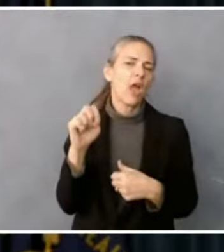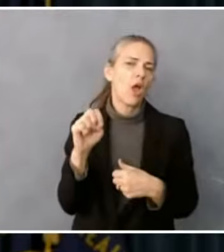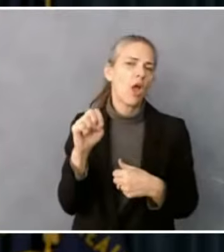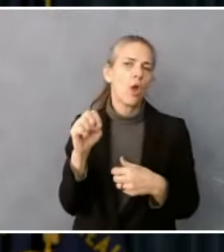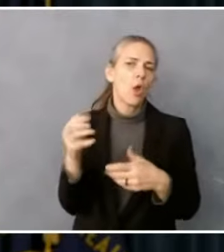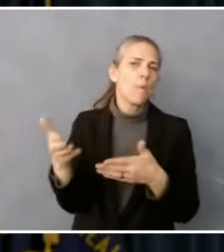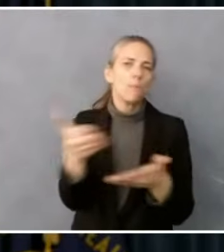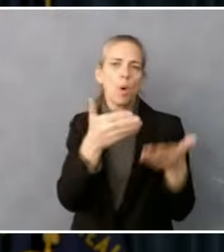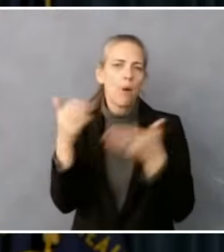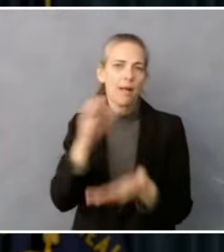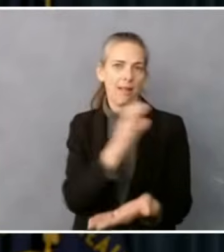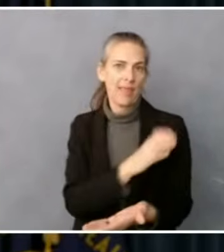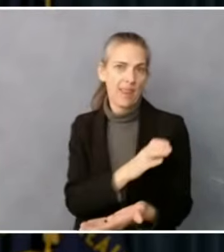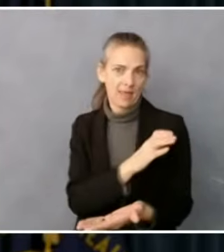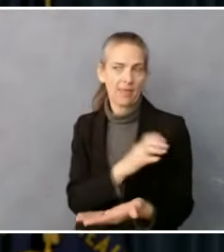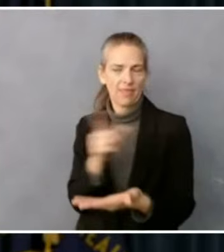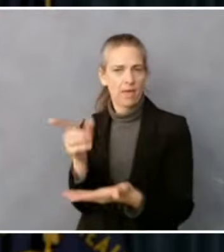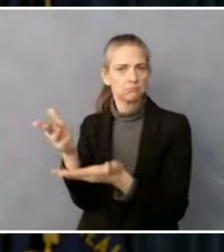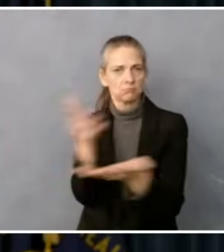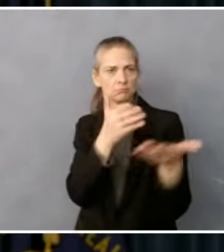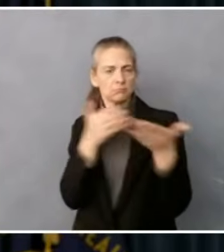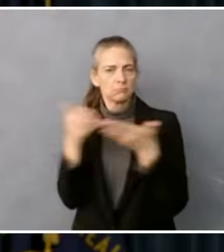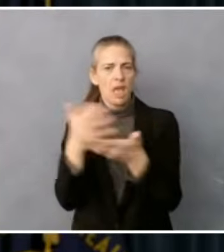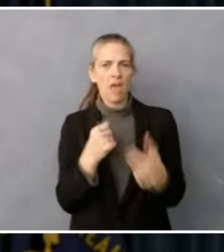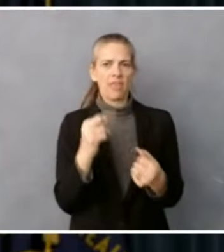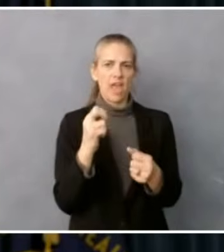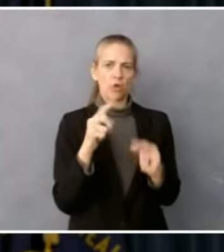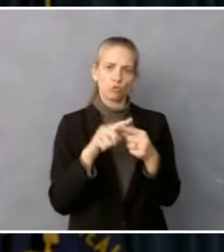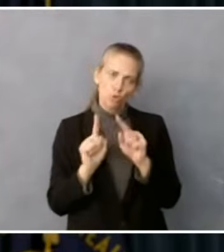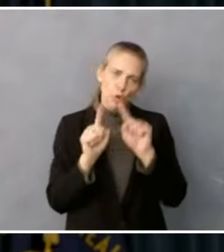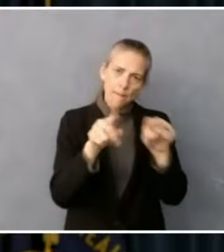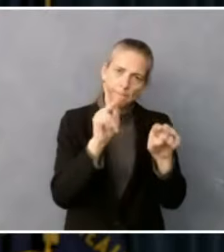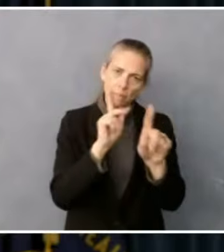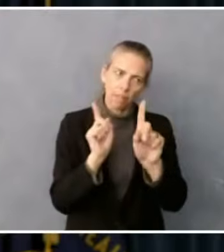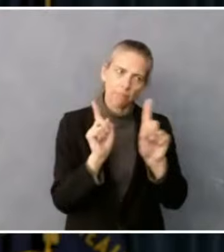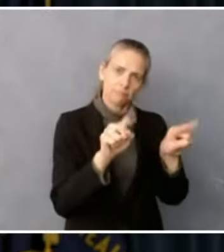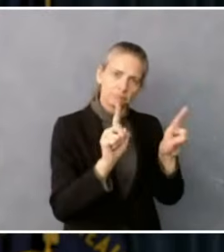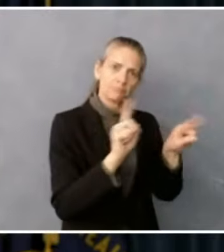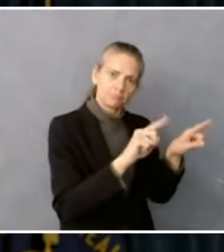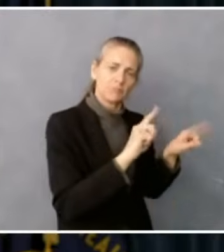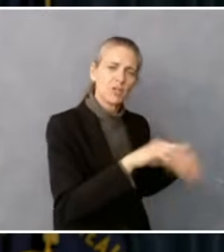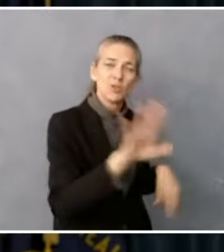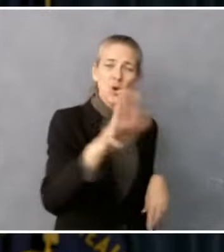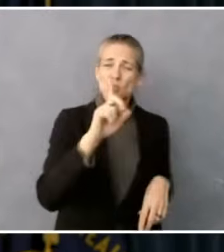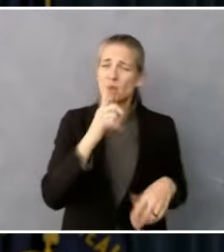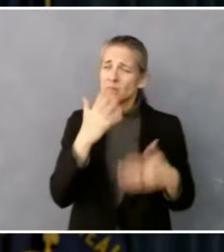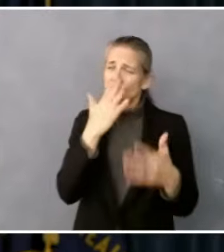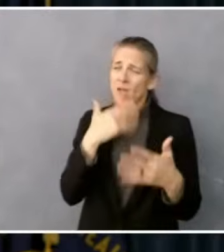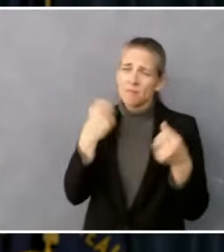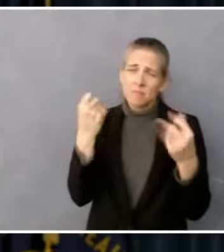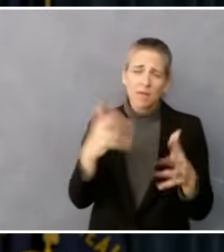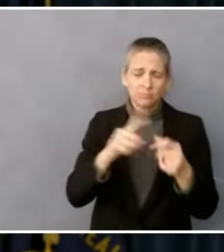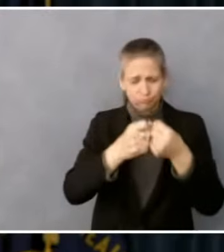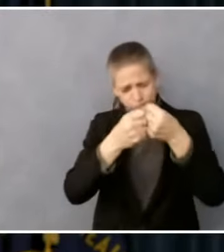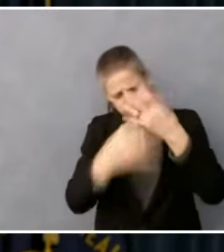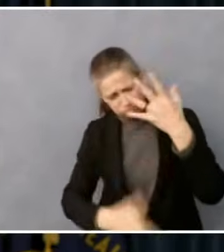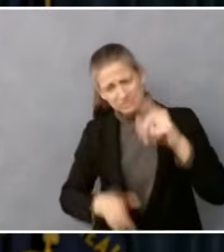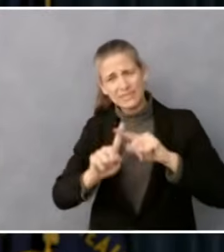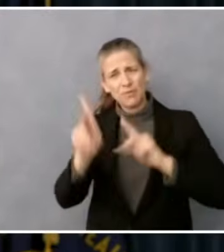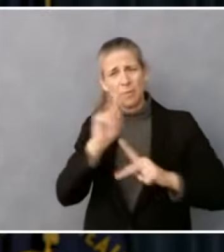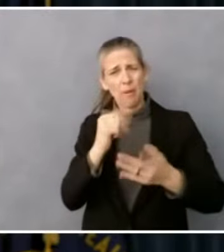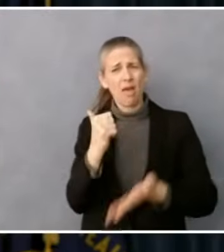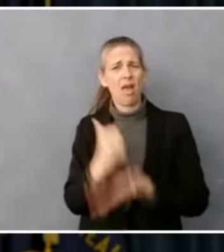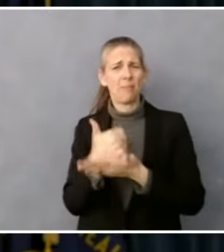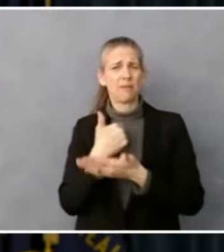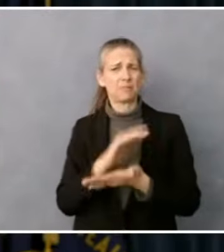bringing healthcare to people. Thankfully, we have great hospital organizations and nonprofits to help us succeed. High